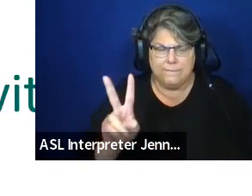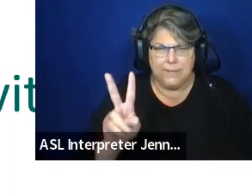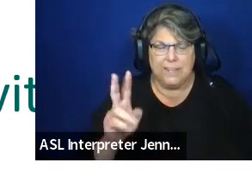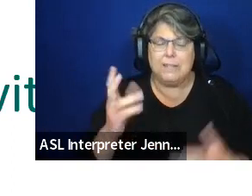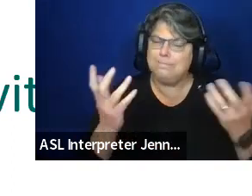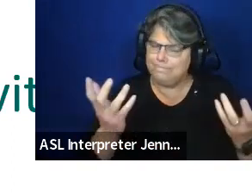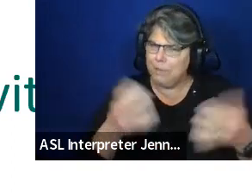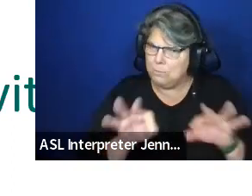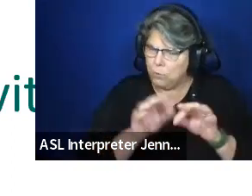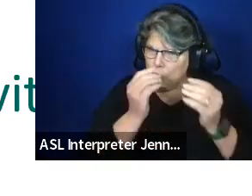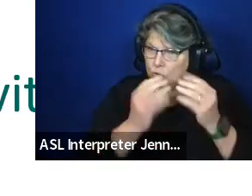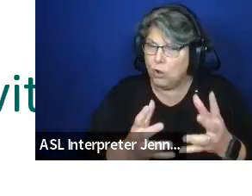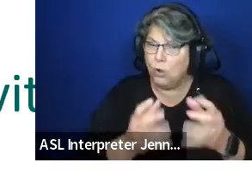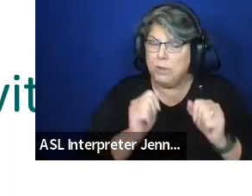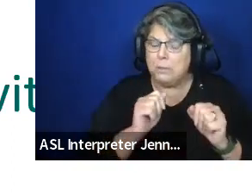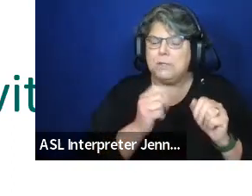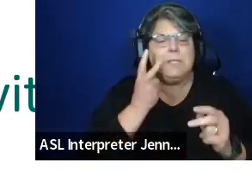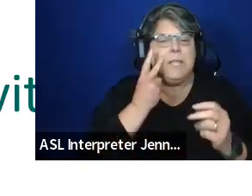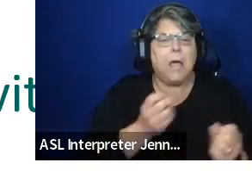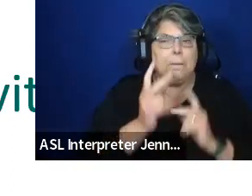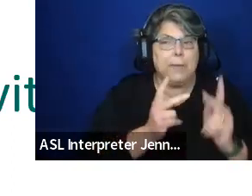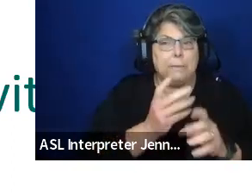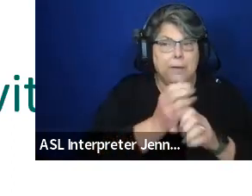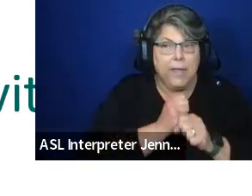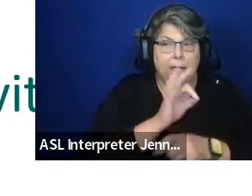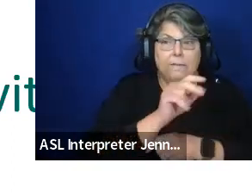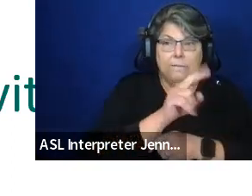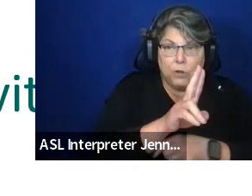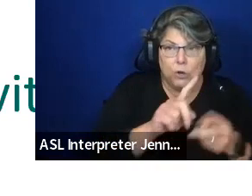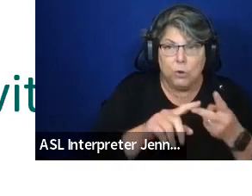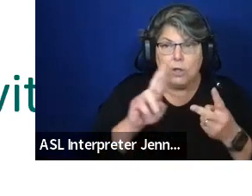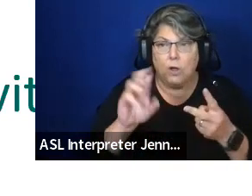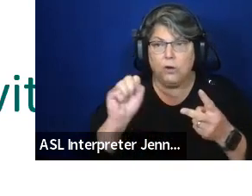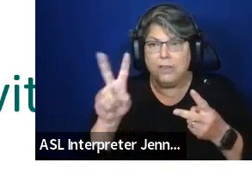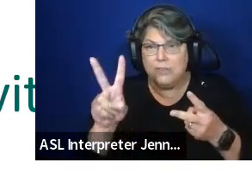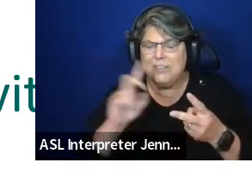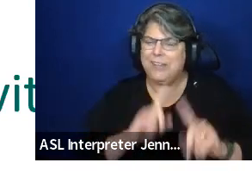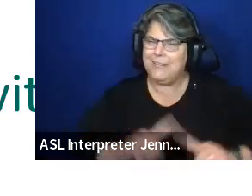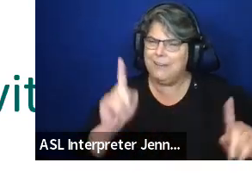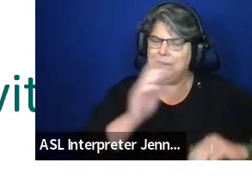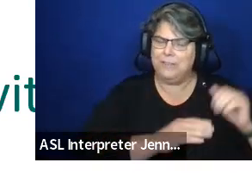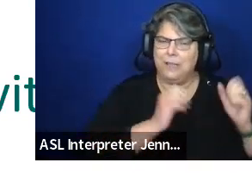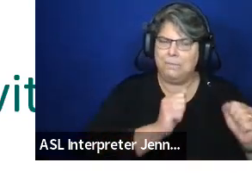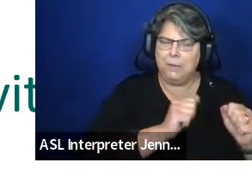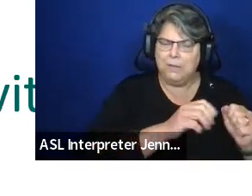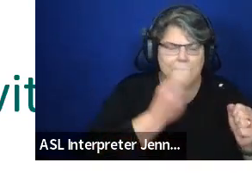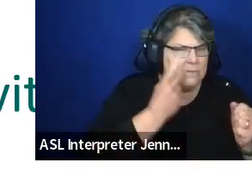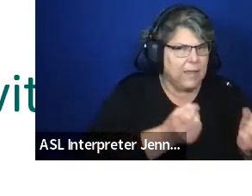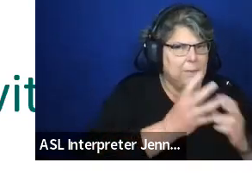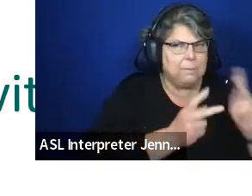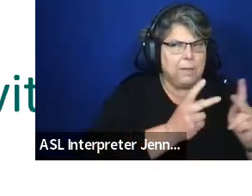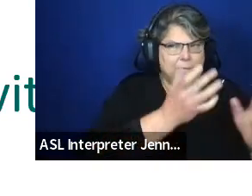track influenza cases and RSV cases differs from COVID-19. So these are not